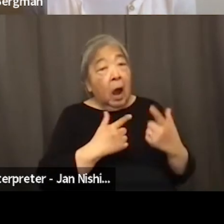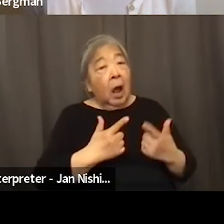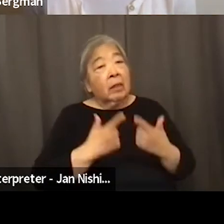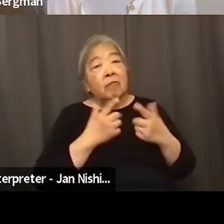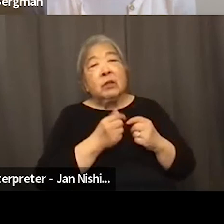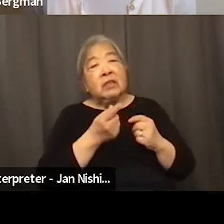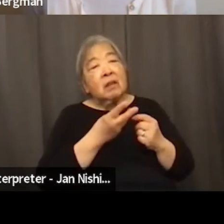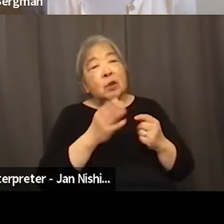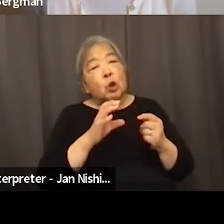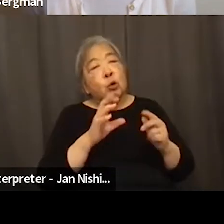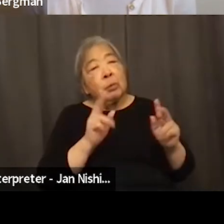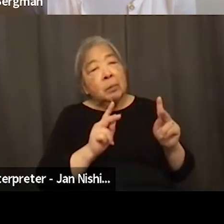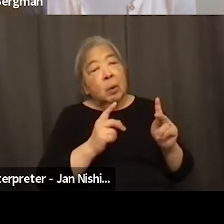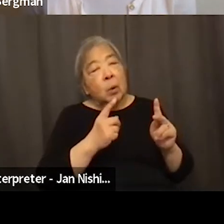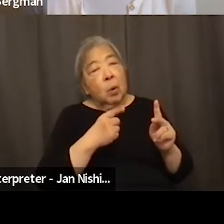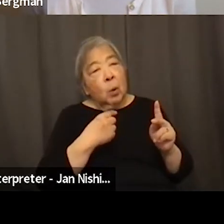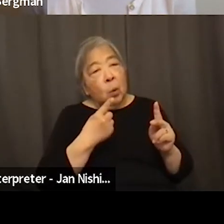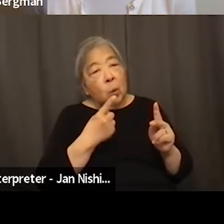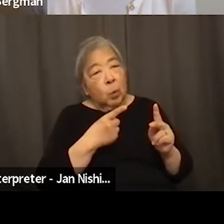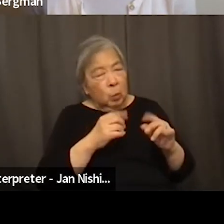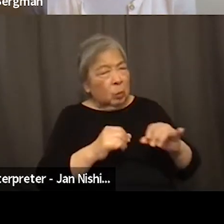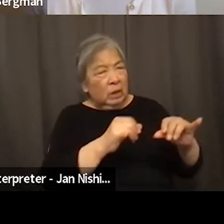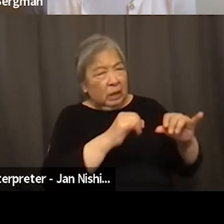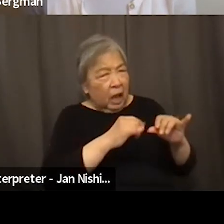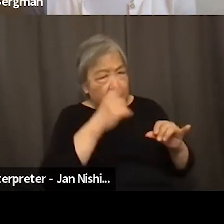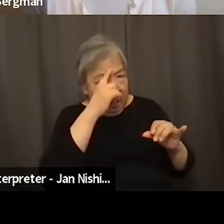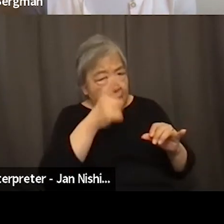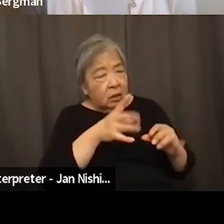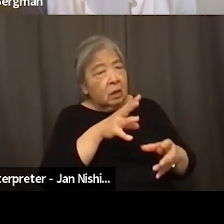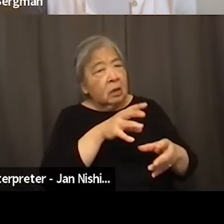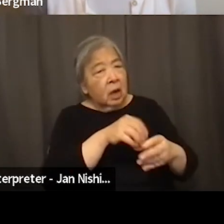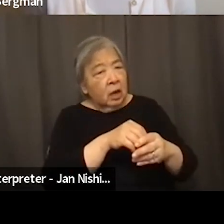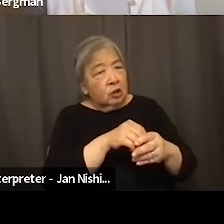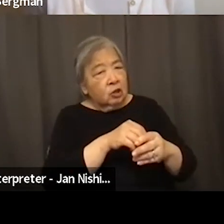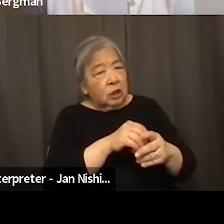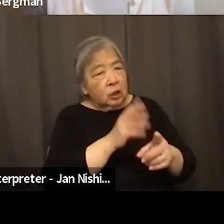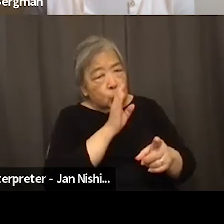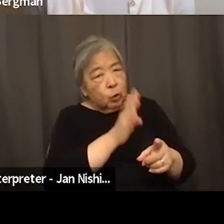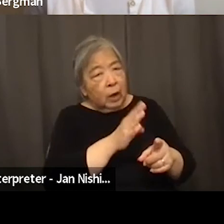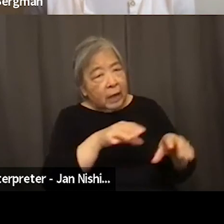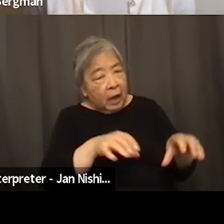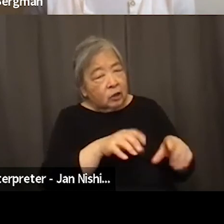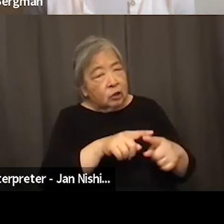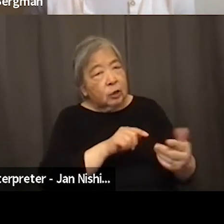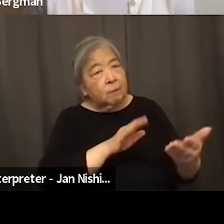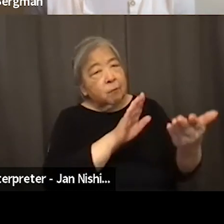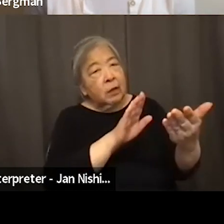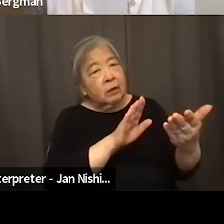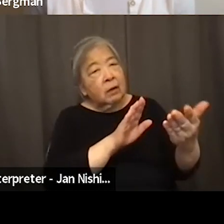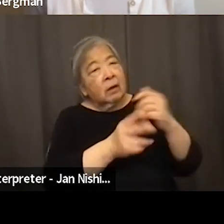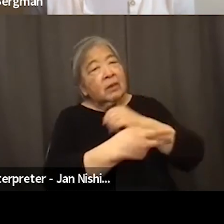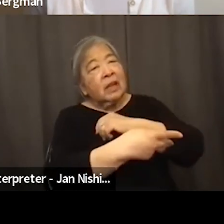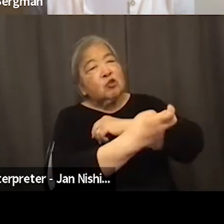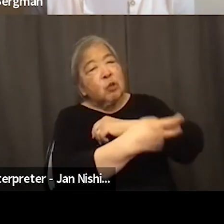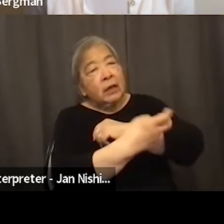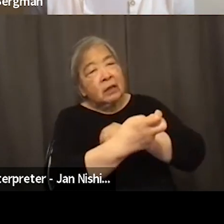of people who like-minded, you know, engaged in direct action to confront an extractive industry,